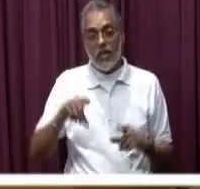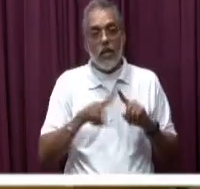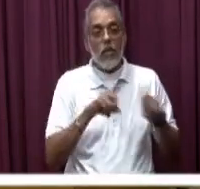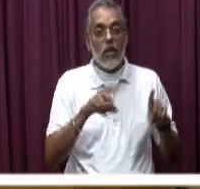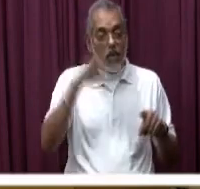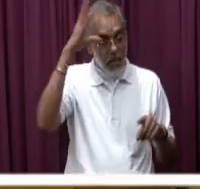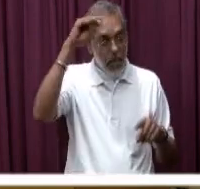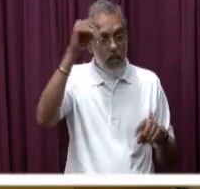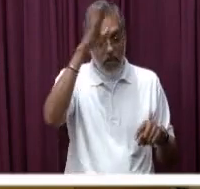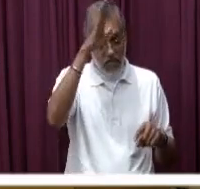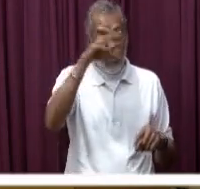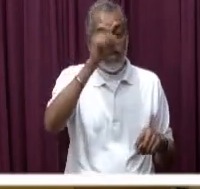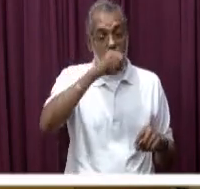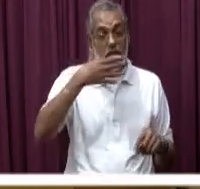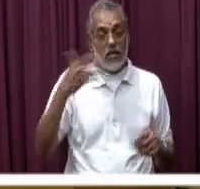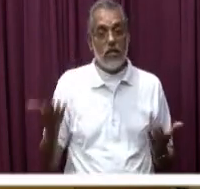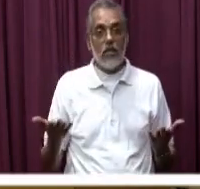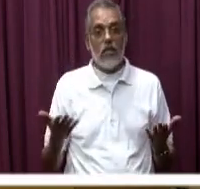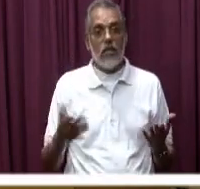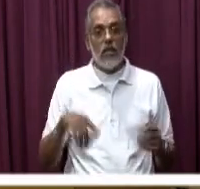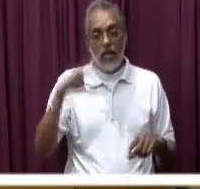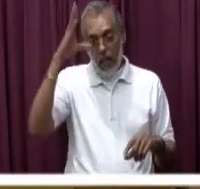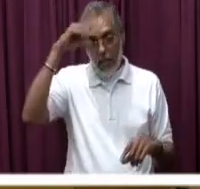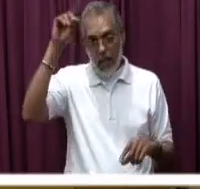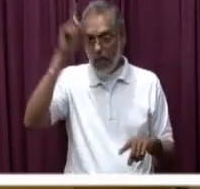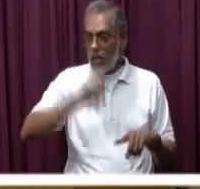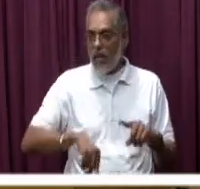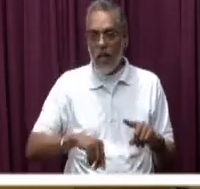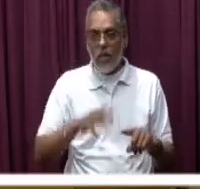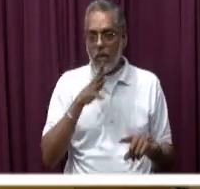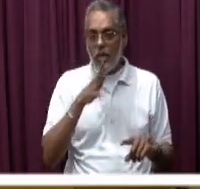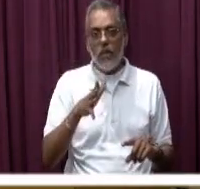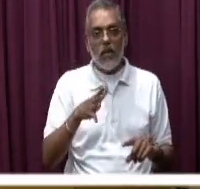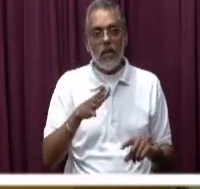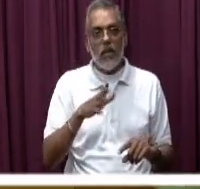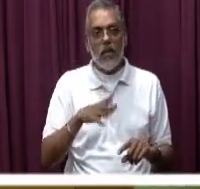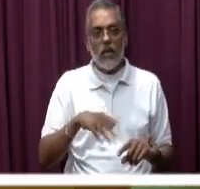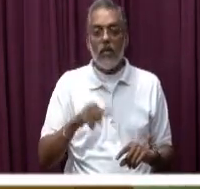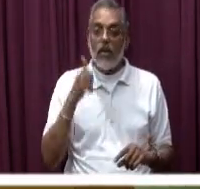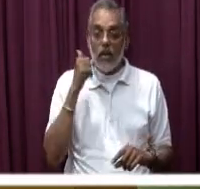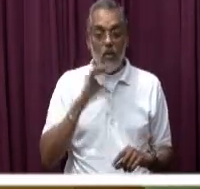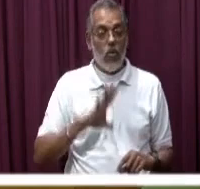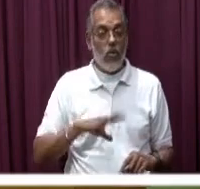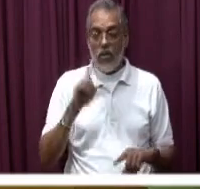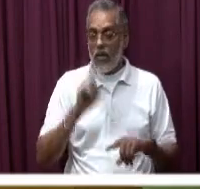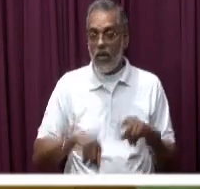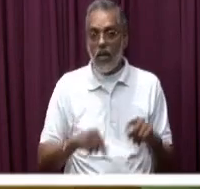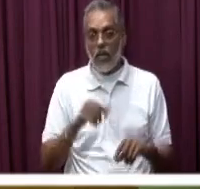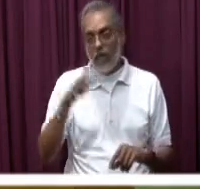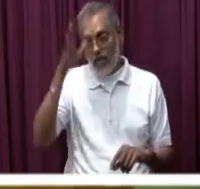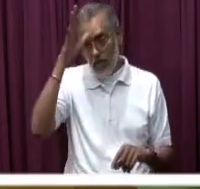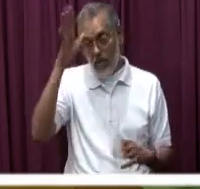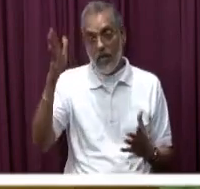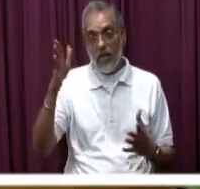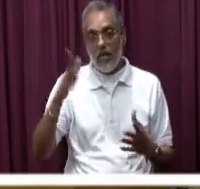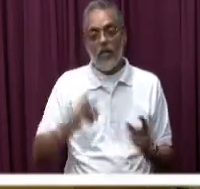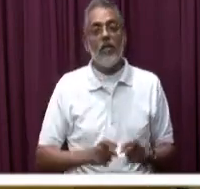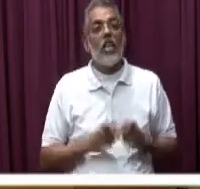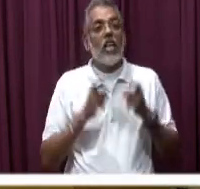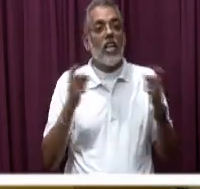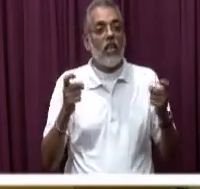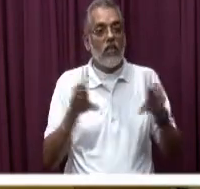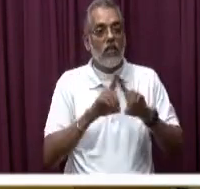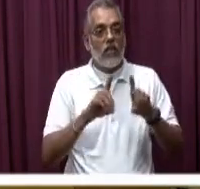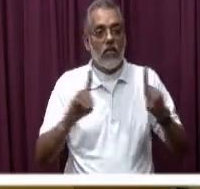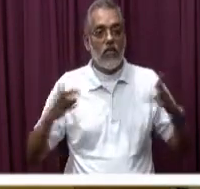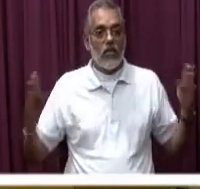father. And a man can't be a mother, and a woman can't be a father, because they bring different gifts to the